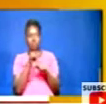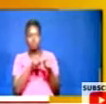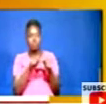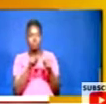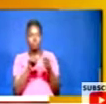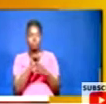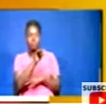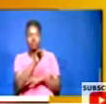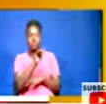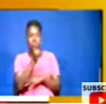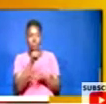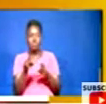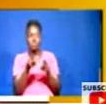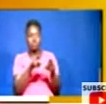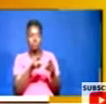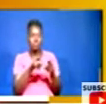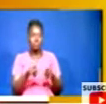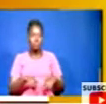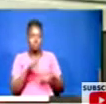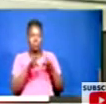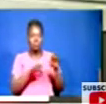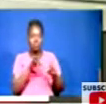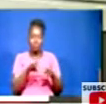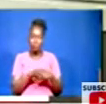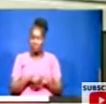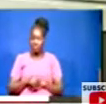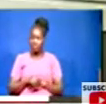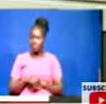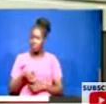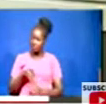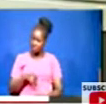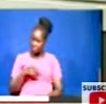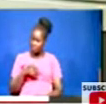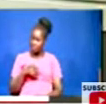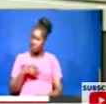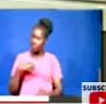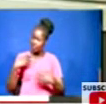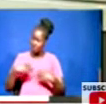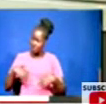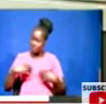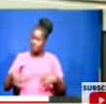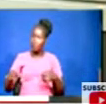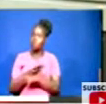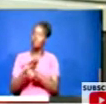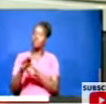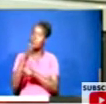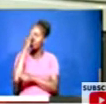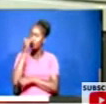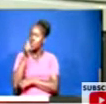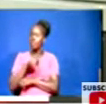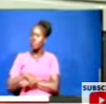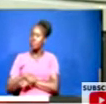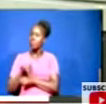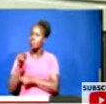the first consignment of live animals. How did you feel about that? I felt very fulfilled because these were some